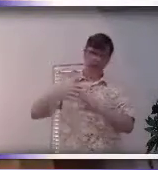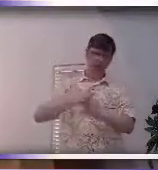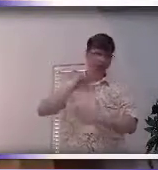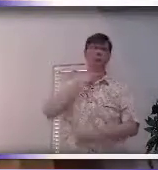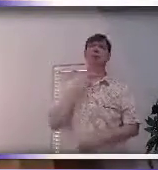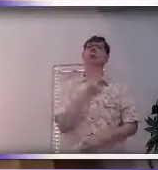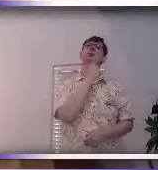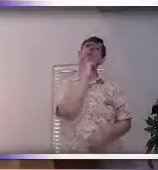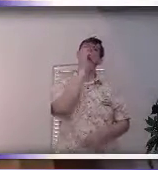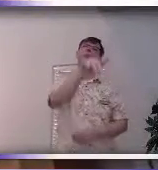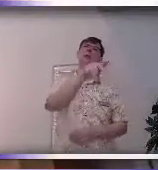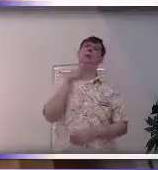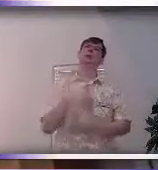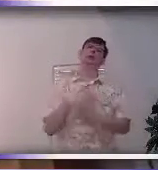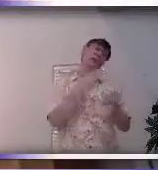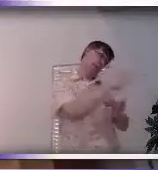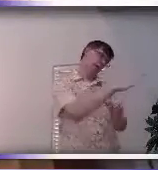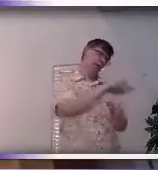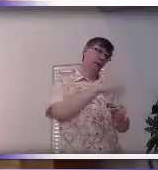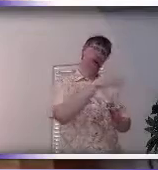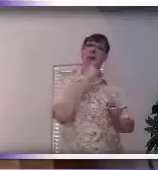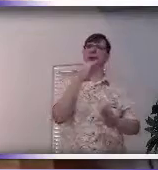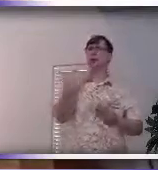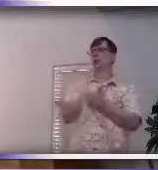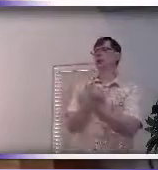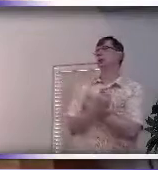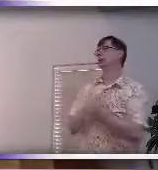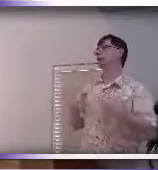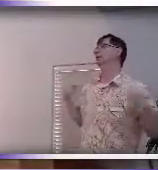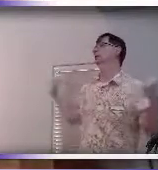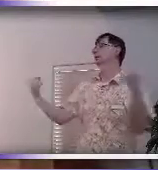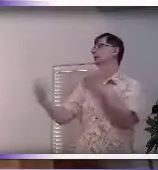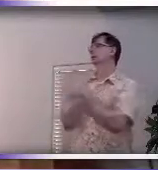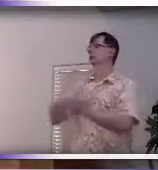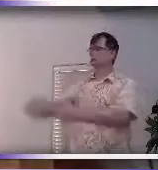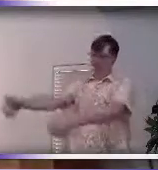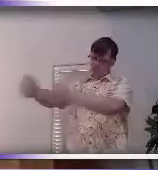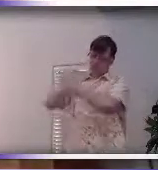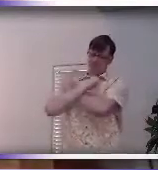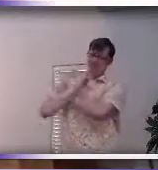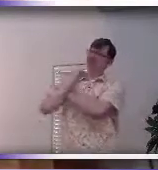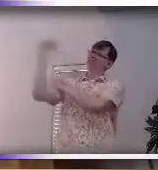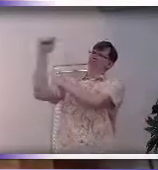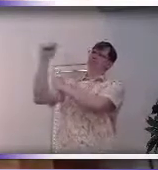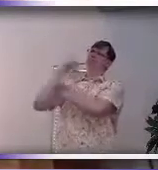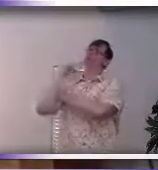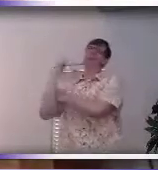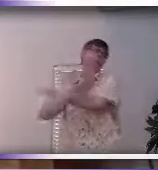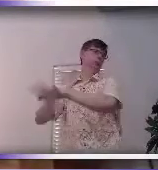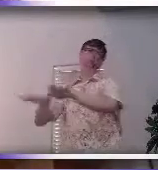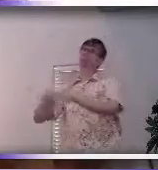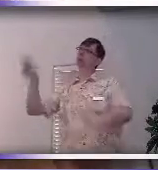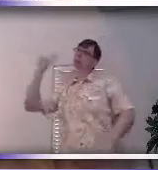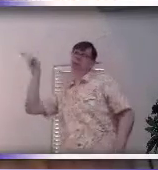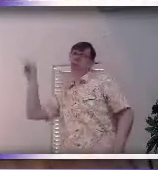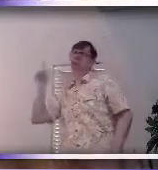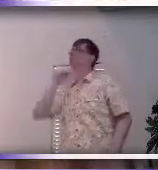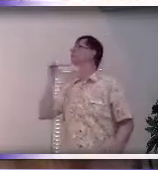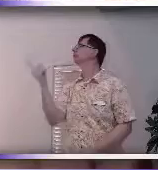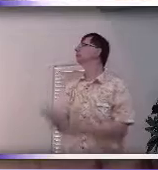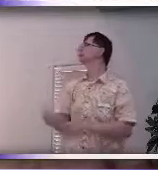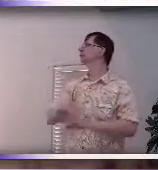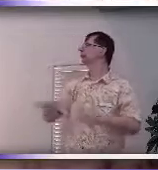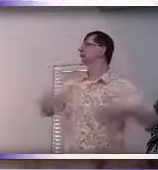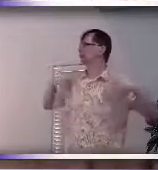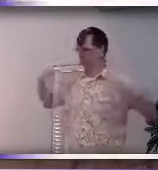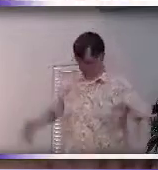can be hugged. Have you ever tried to hug someone in armor? Yeah, me neither. I didn't grow up with people wearing